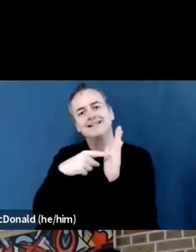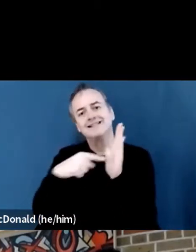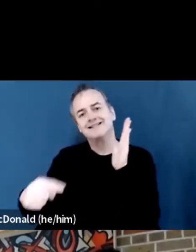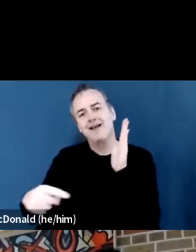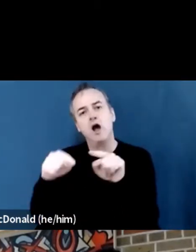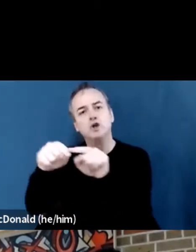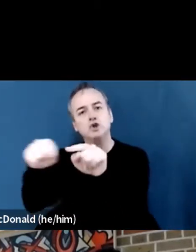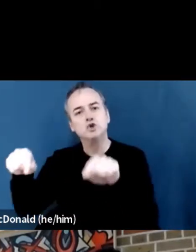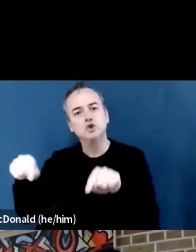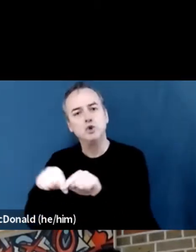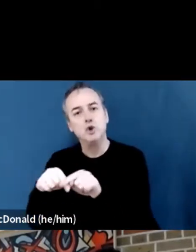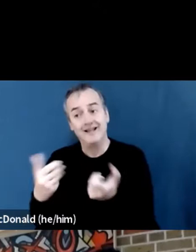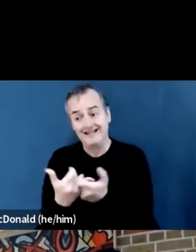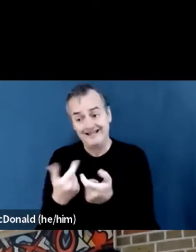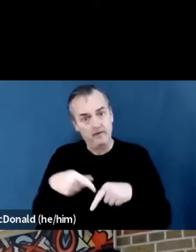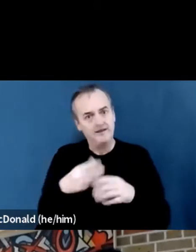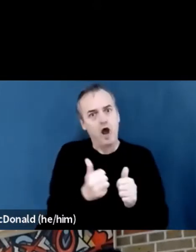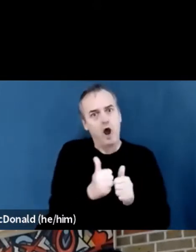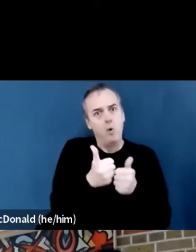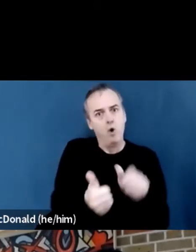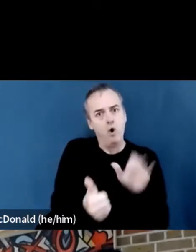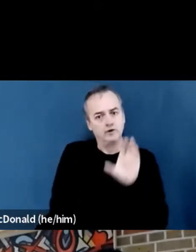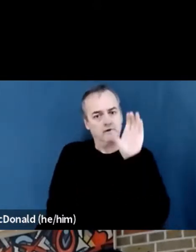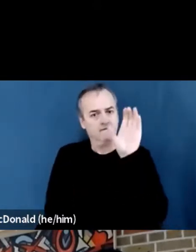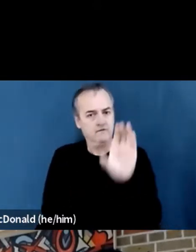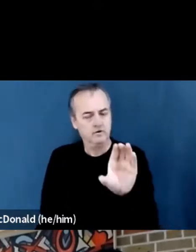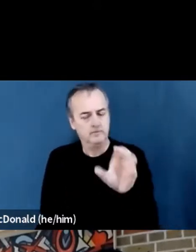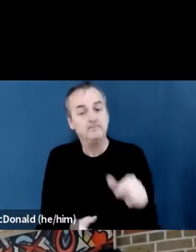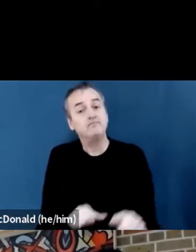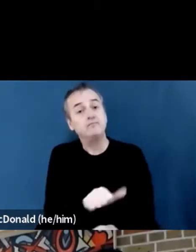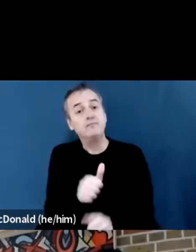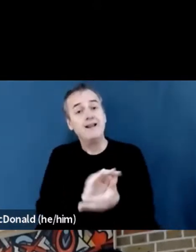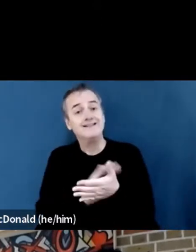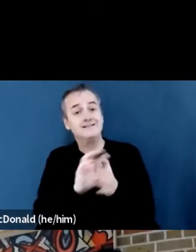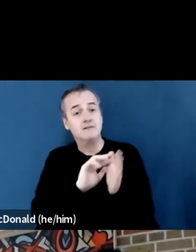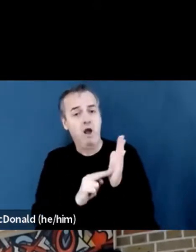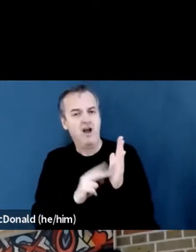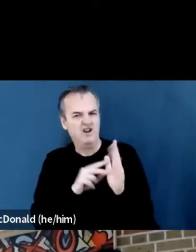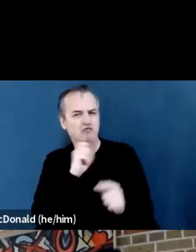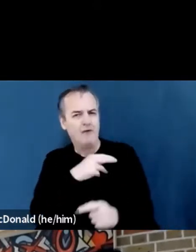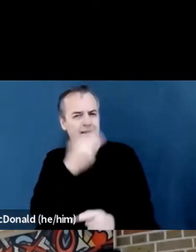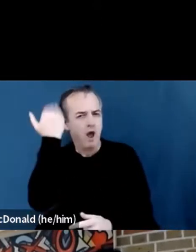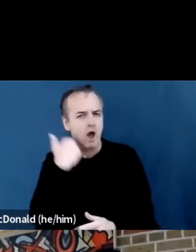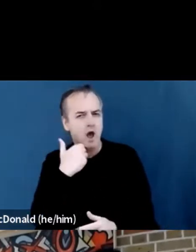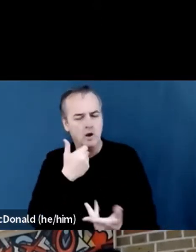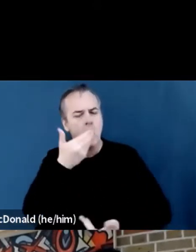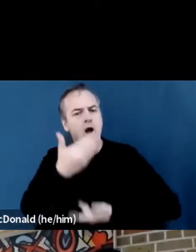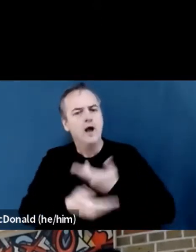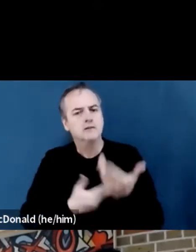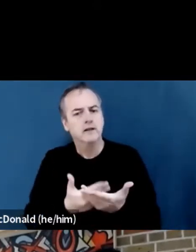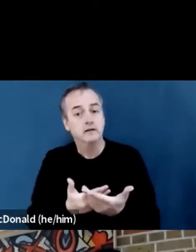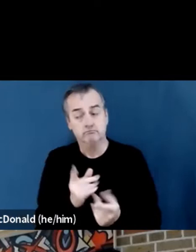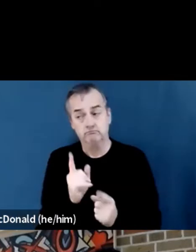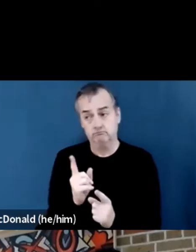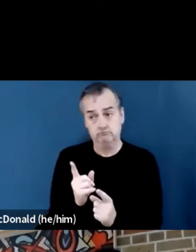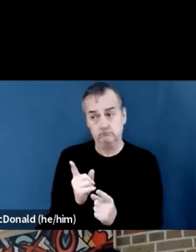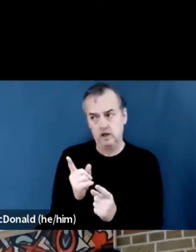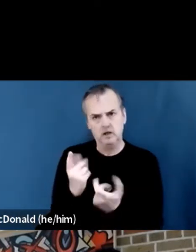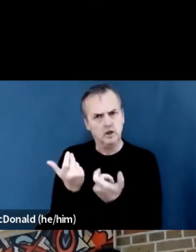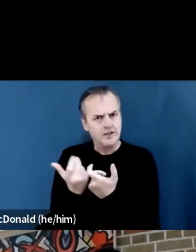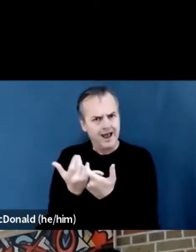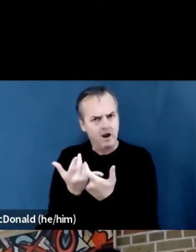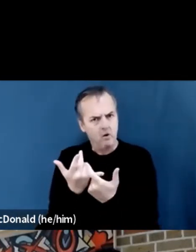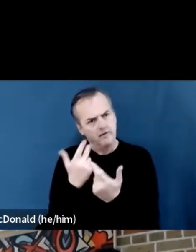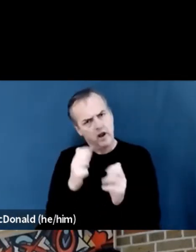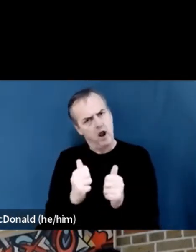and those conversations with Sky came about in part due to the writers that we'd already been working with, and people like